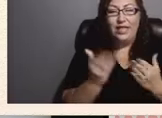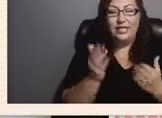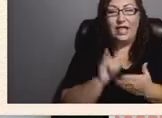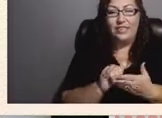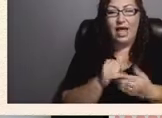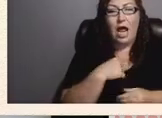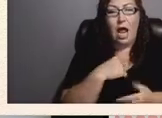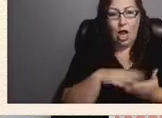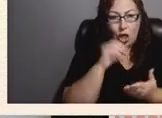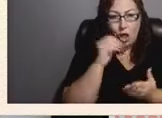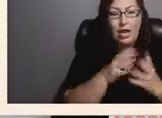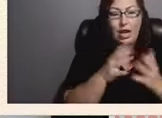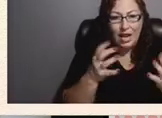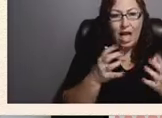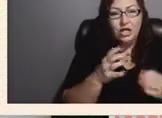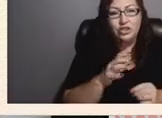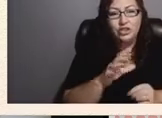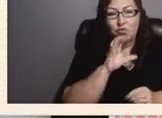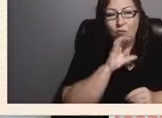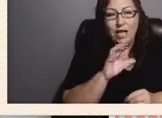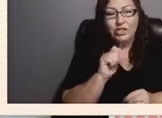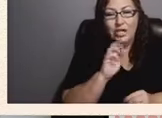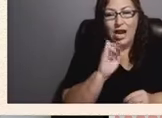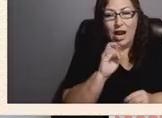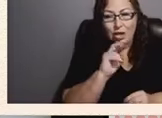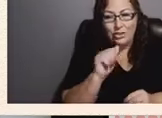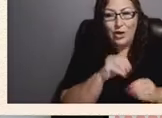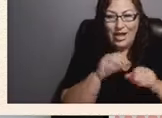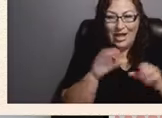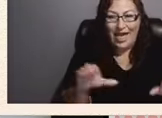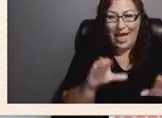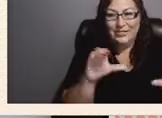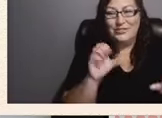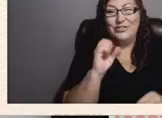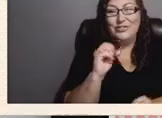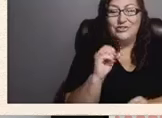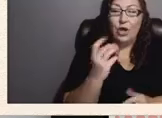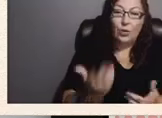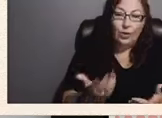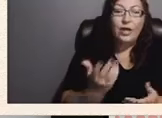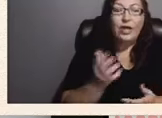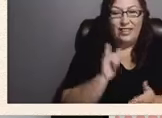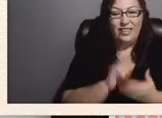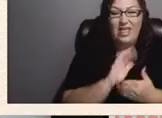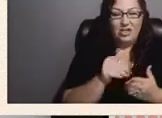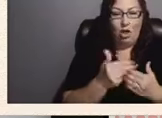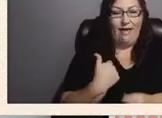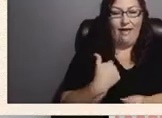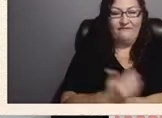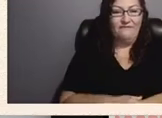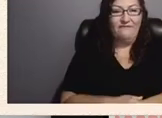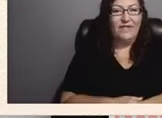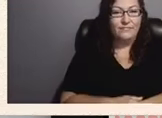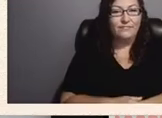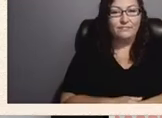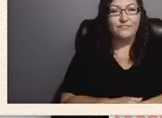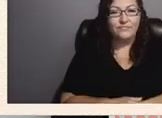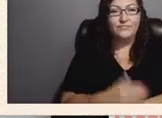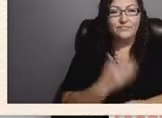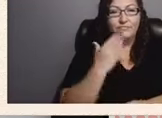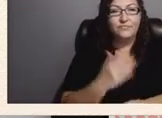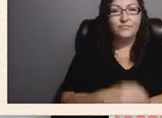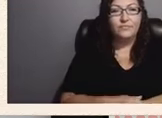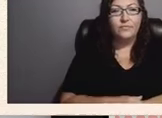lot just watching Arizona in action. So that's all I have. It's good. Well, you let them